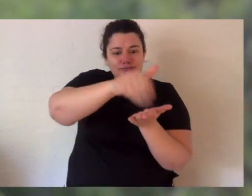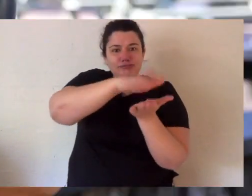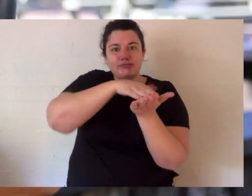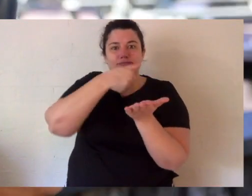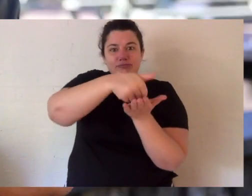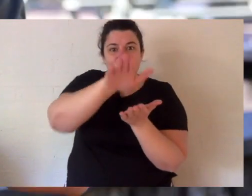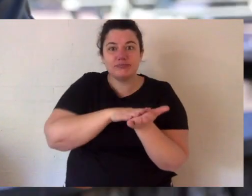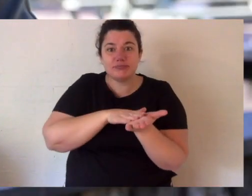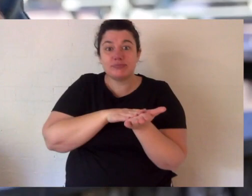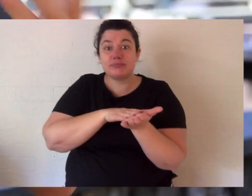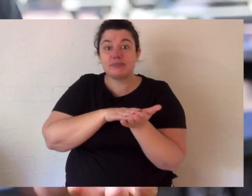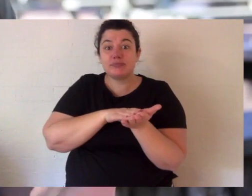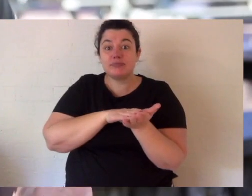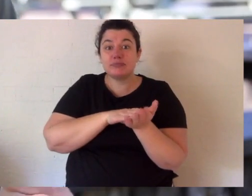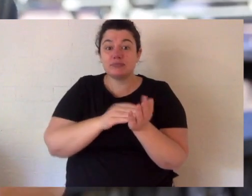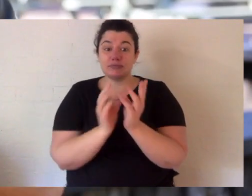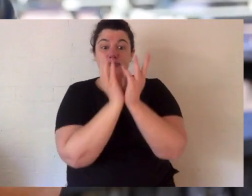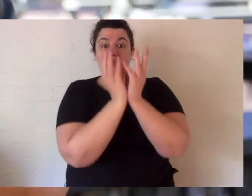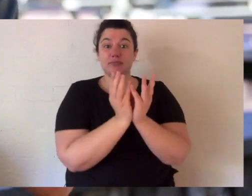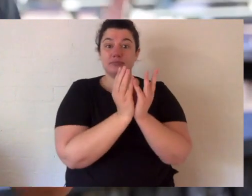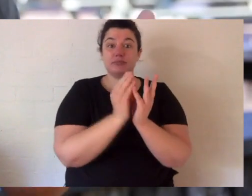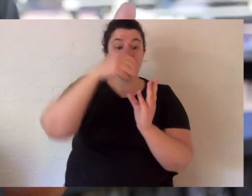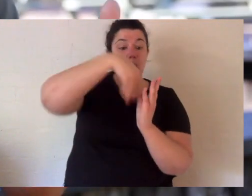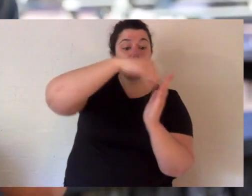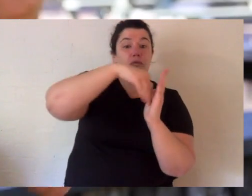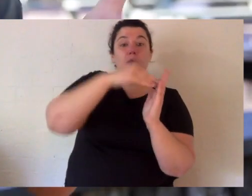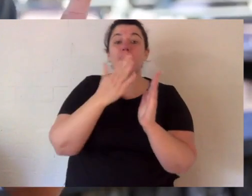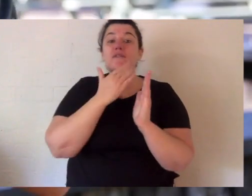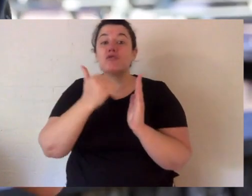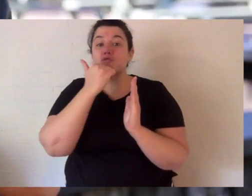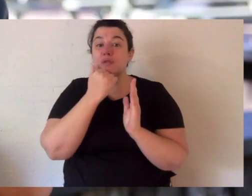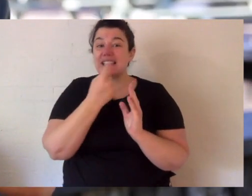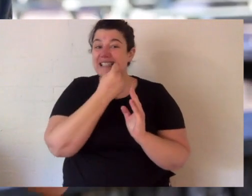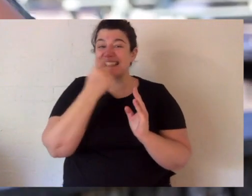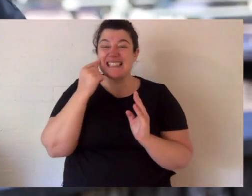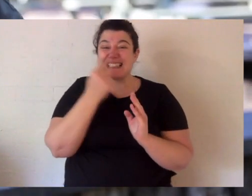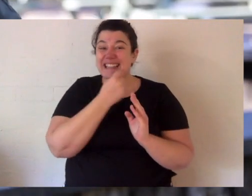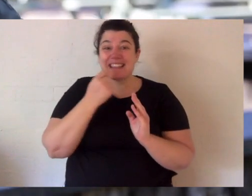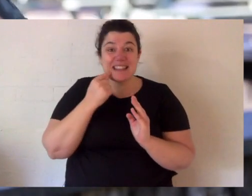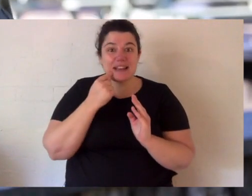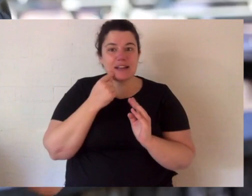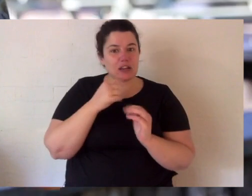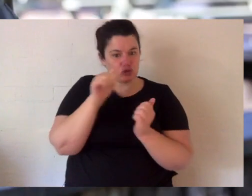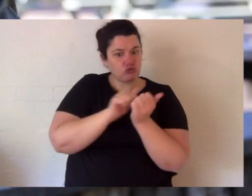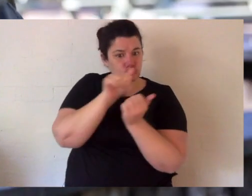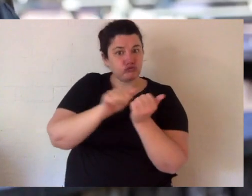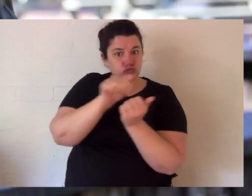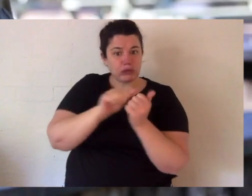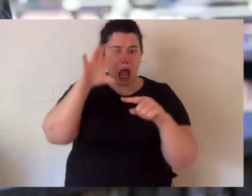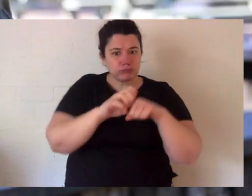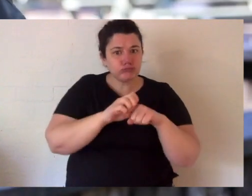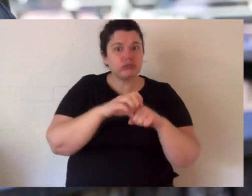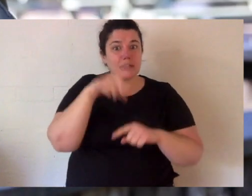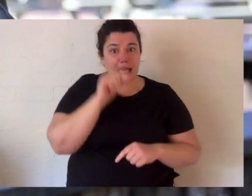brush. So when they get to their food source, which is mostly nectar of gum trees or fruits, they've got teeth that are very capable of